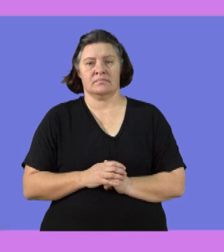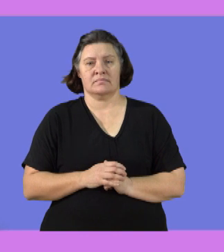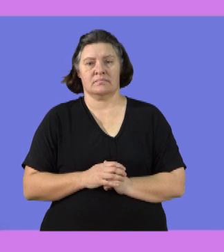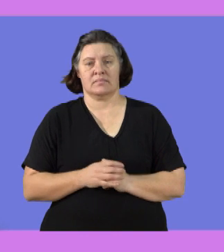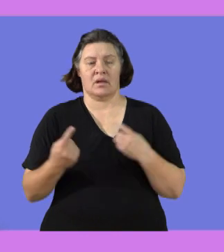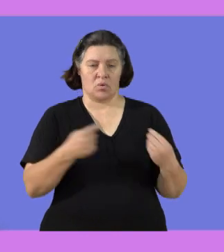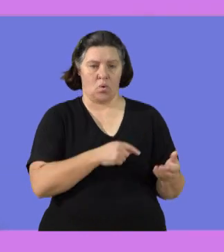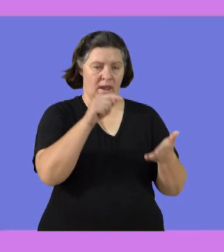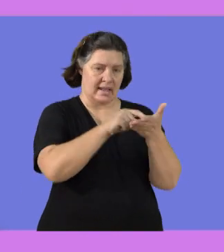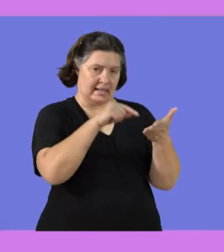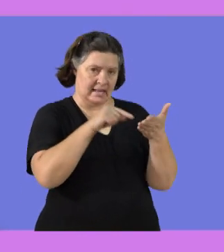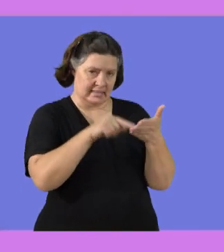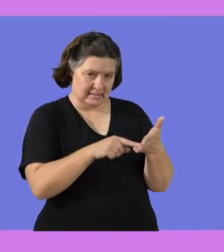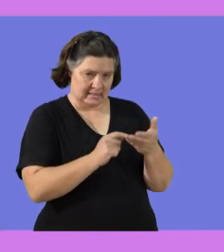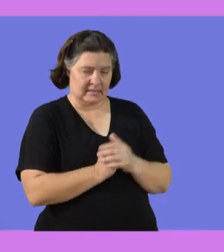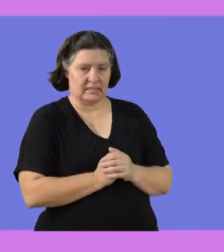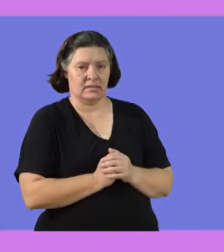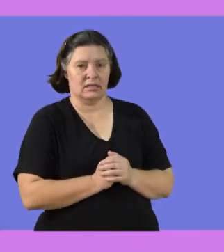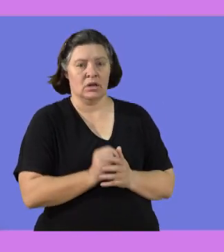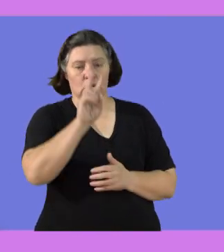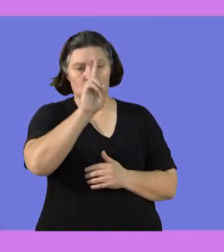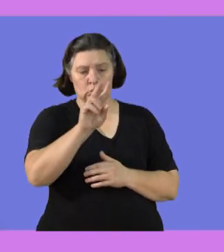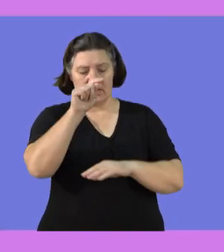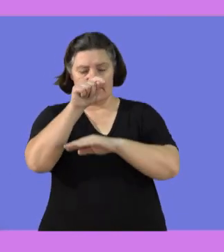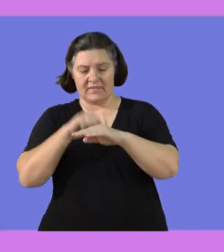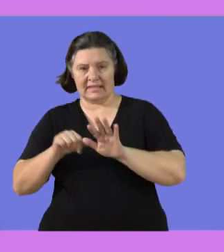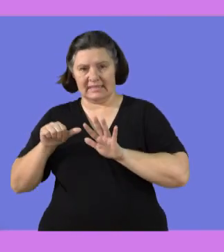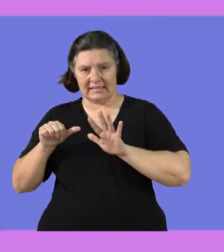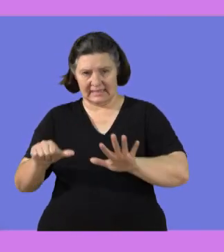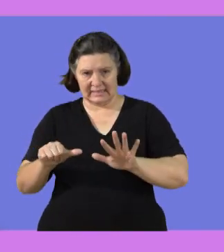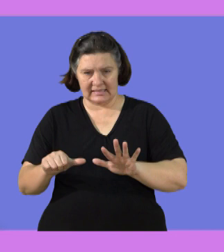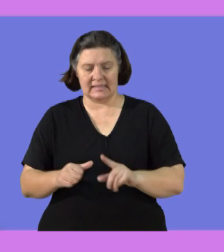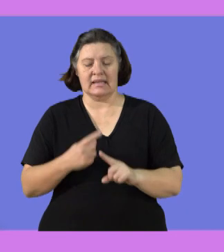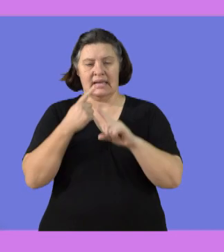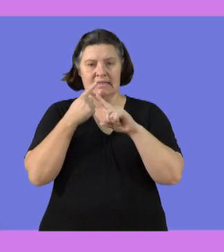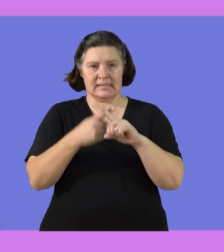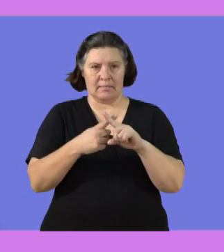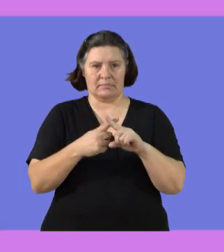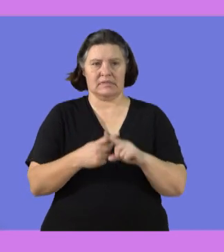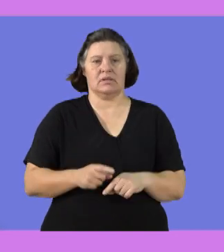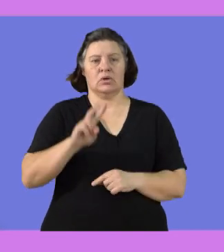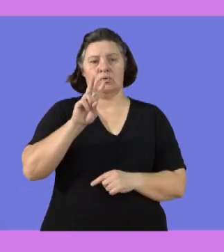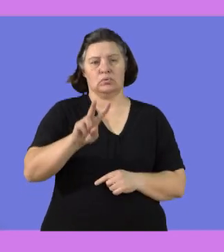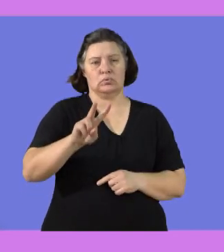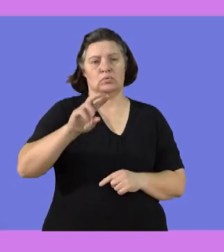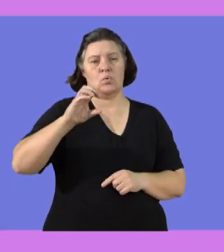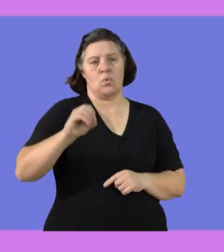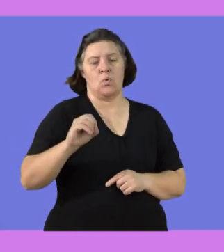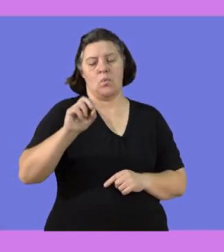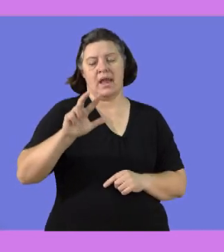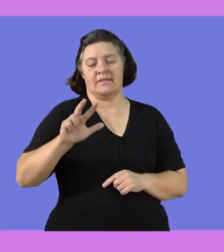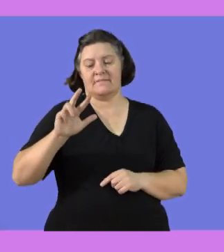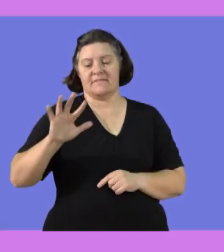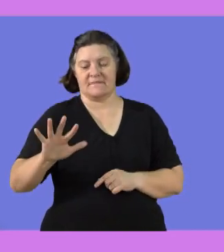So now when we multiply, press the calculator with me. 2 divided by 6,